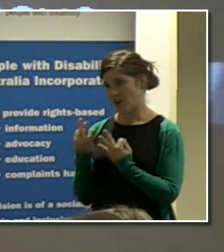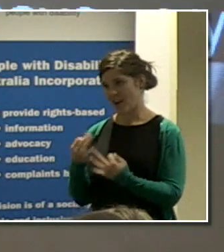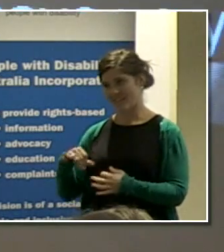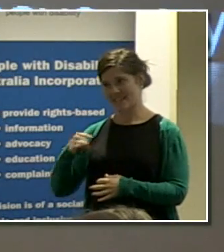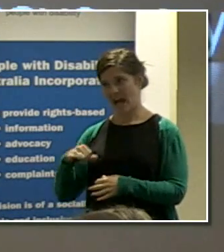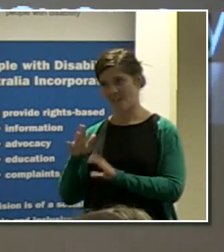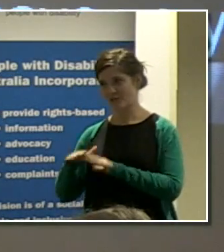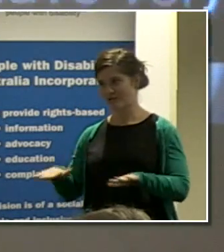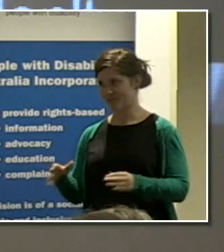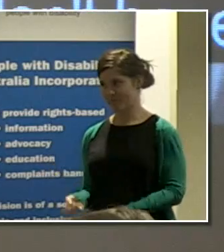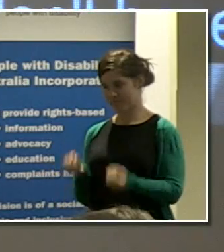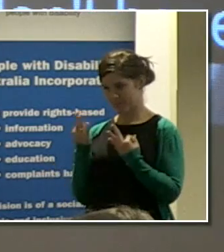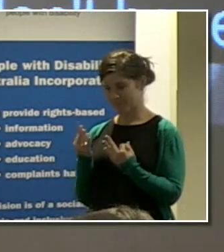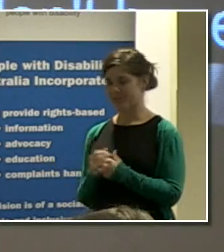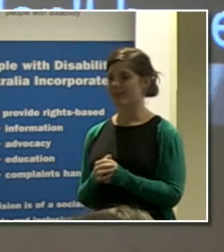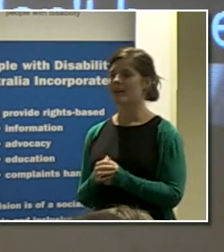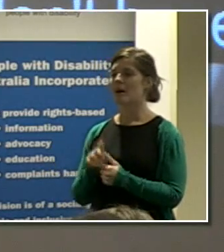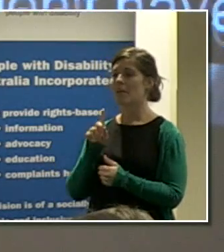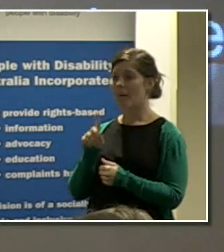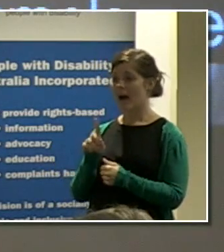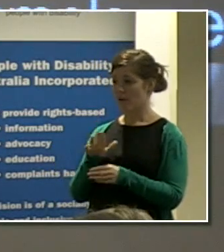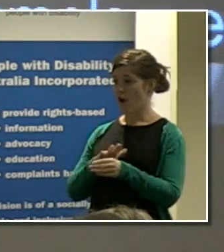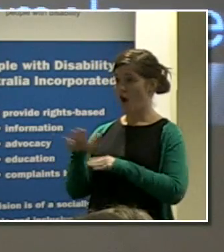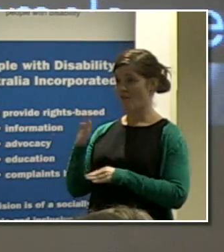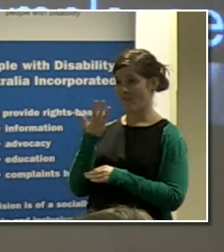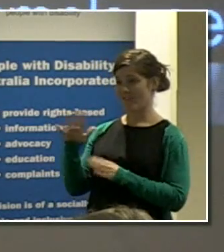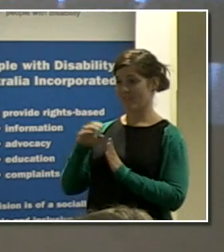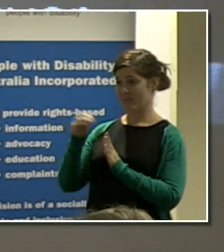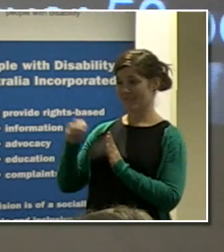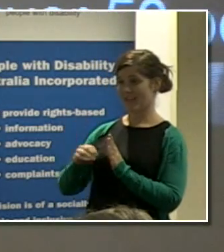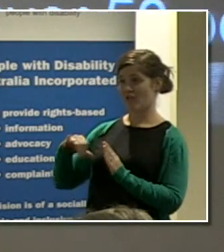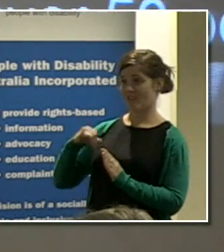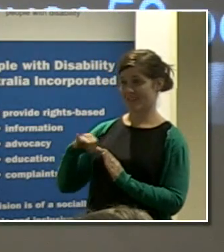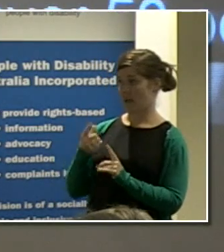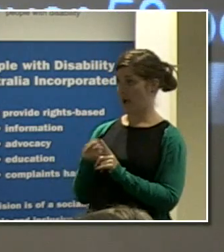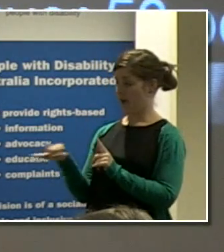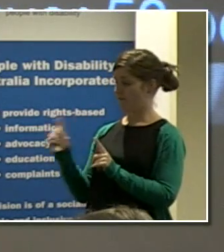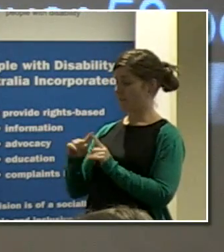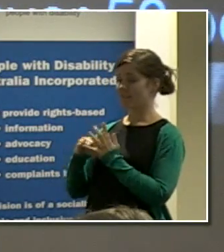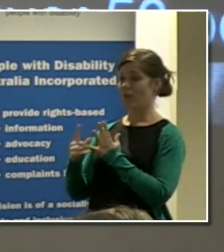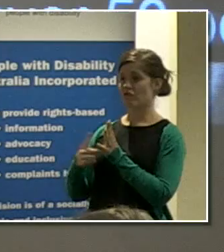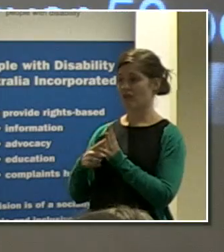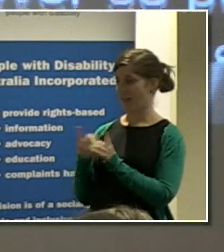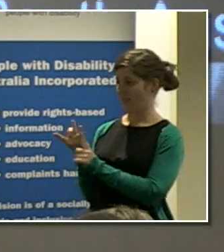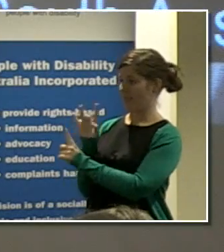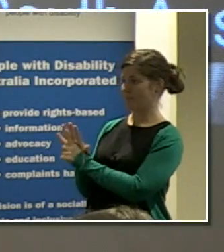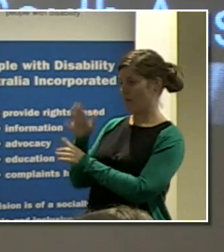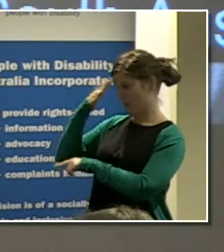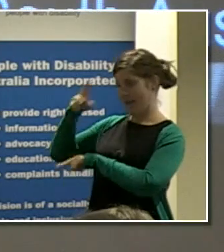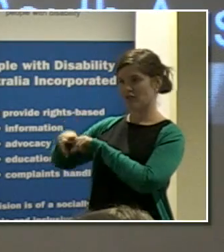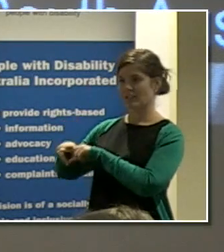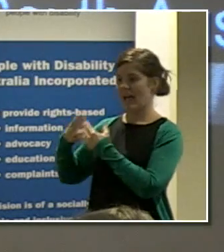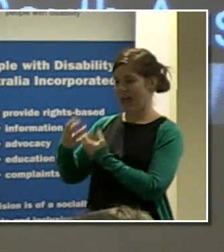who are employees of the agency, but over 50% of our staff in South Australia are the parent of a child with